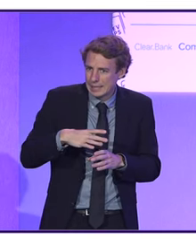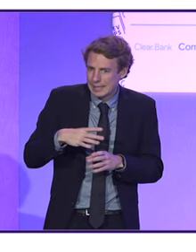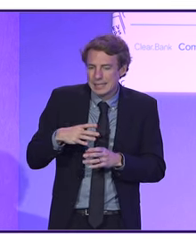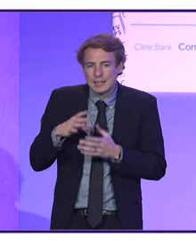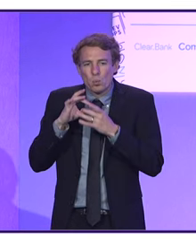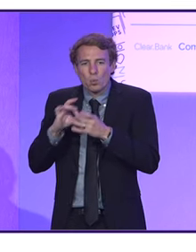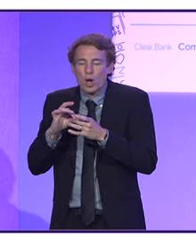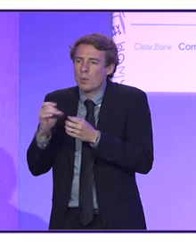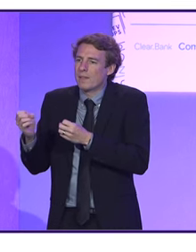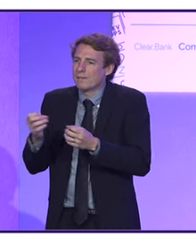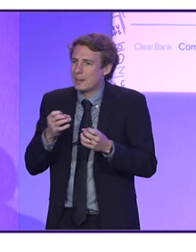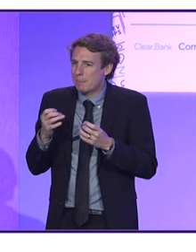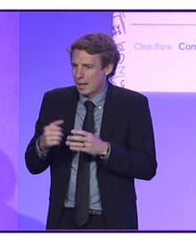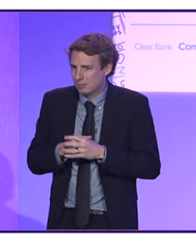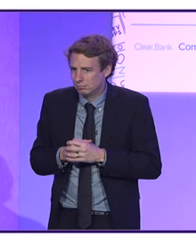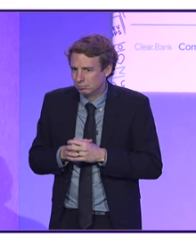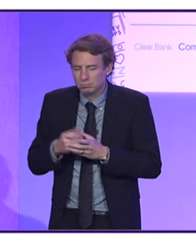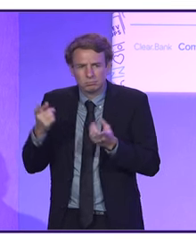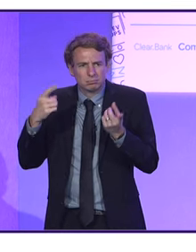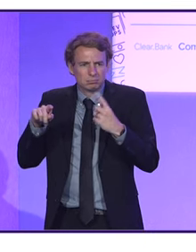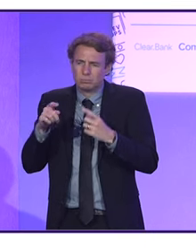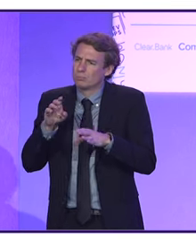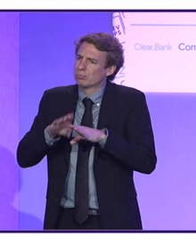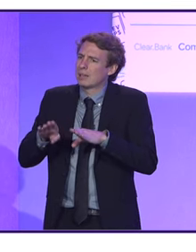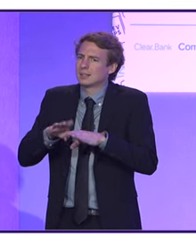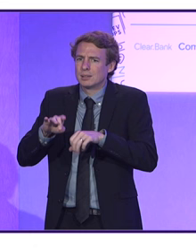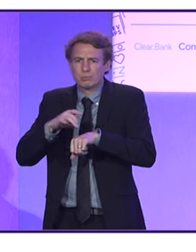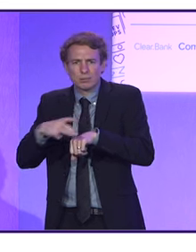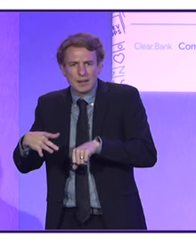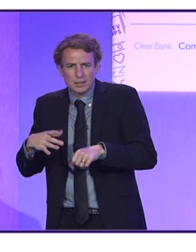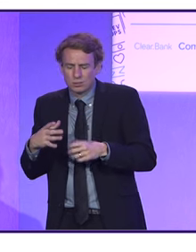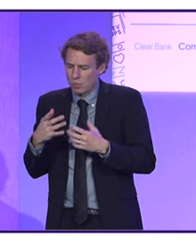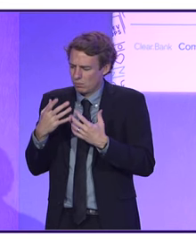as reflective practitioners, we need to think about